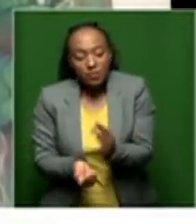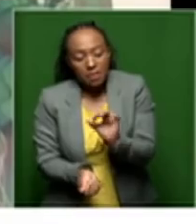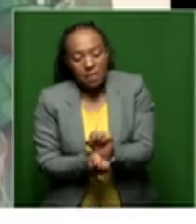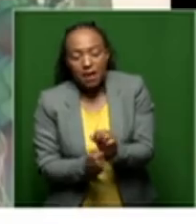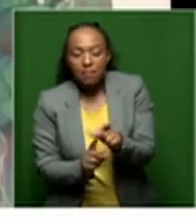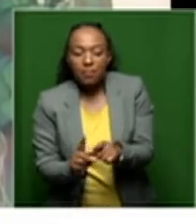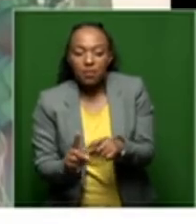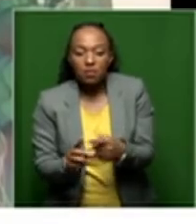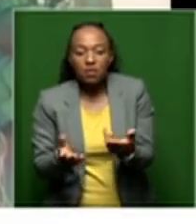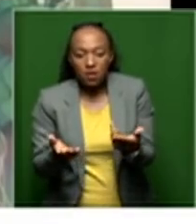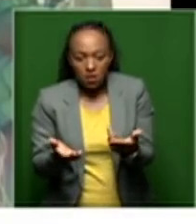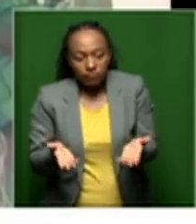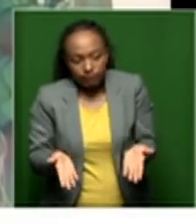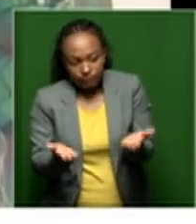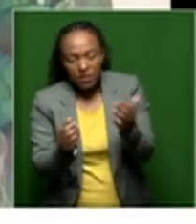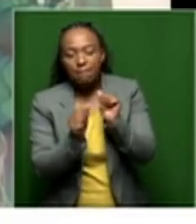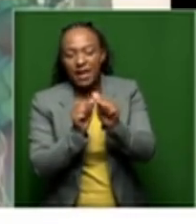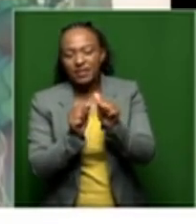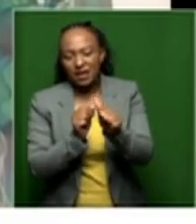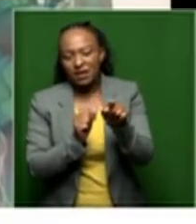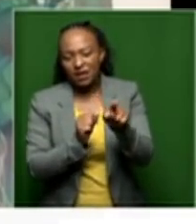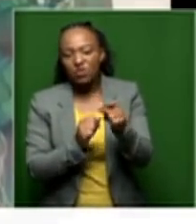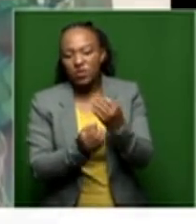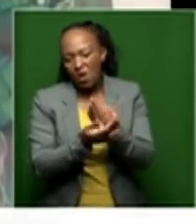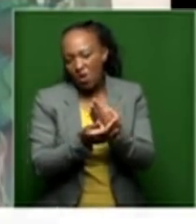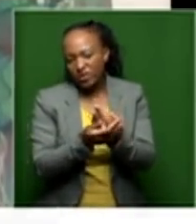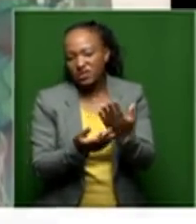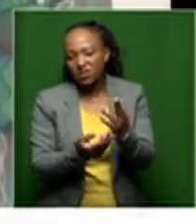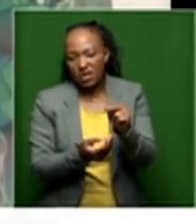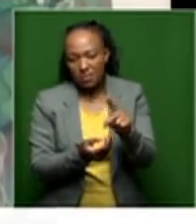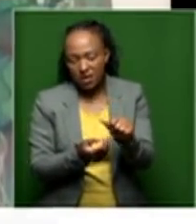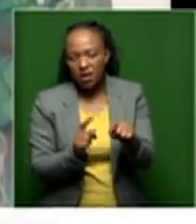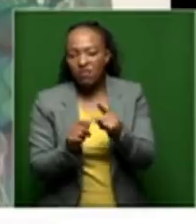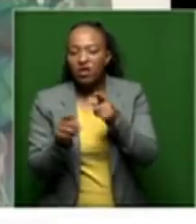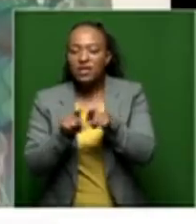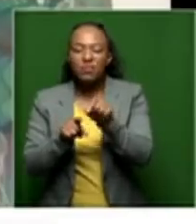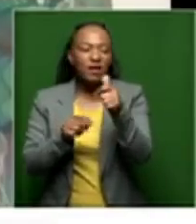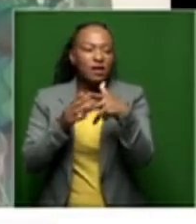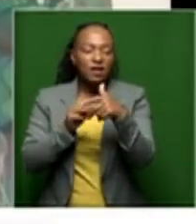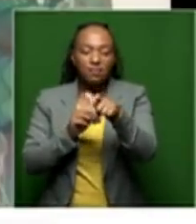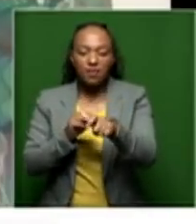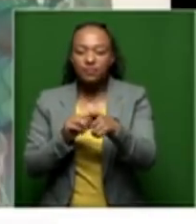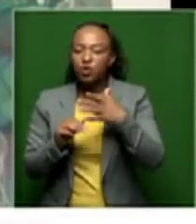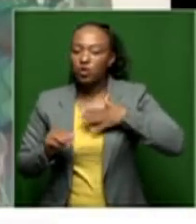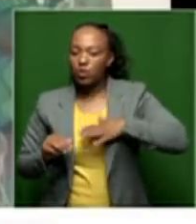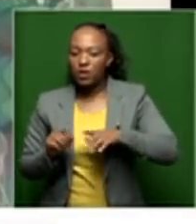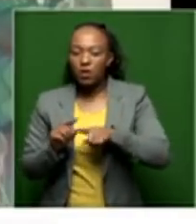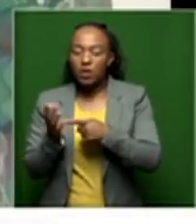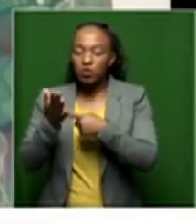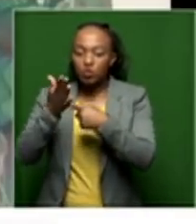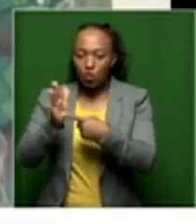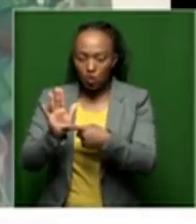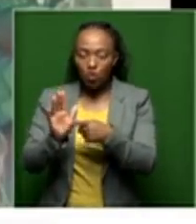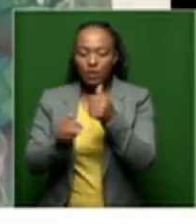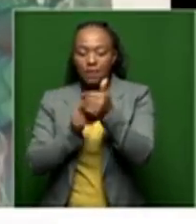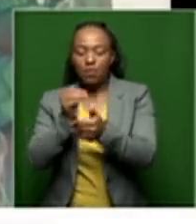arrested, it will be in his best interest to cooperate, as would it be for anybody. That's what we want. It enhances and